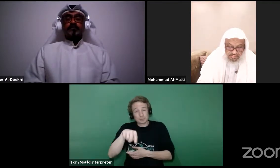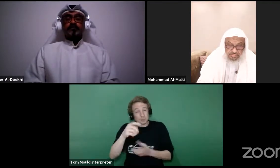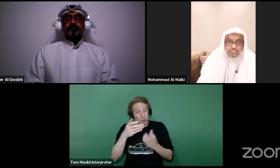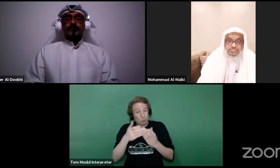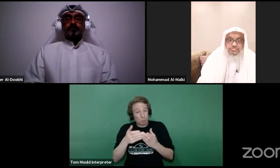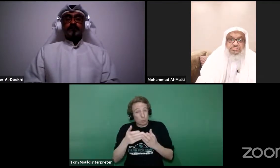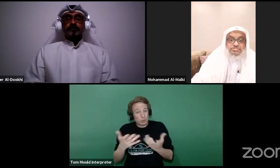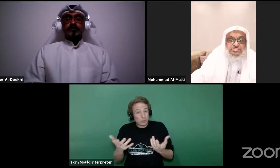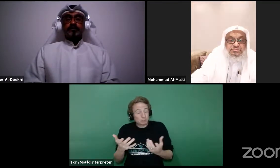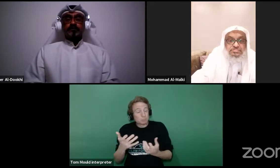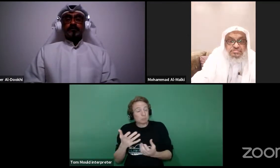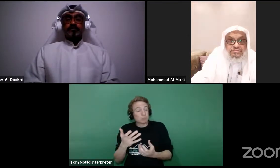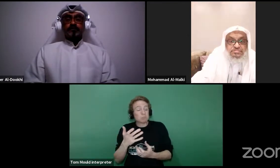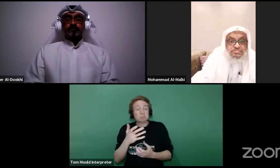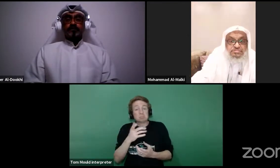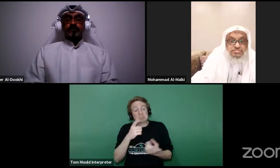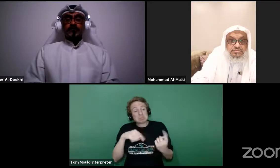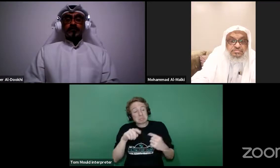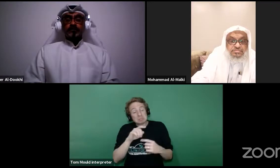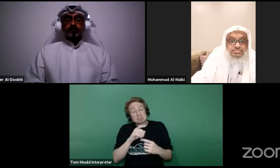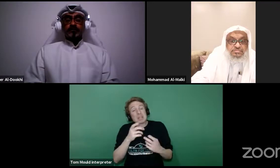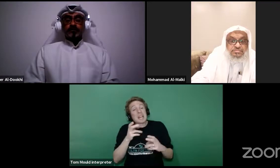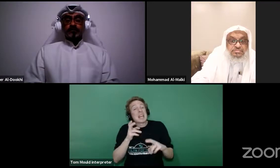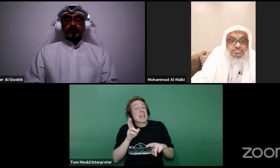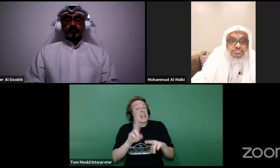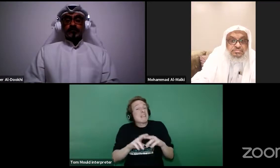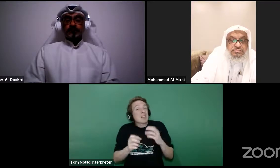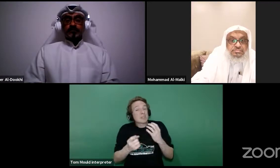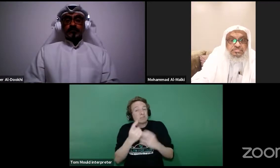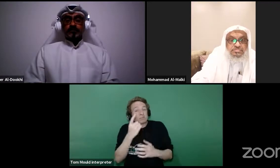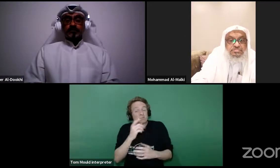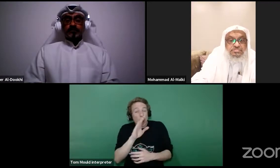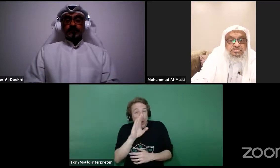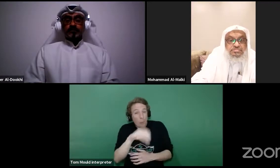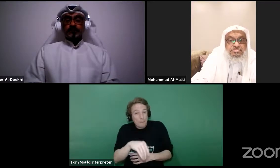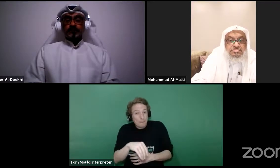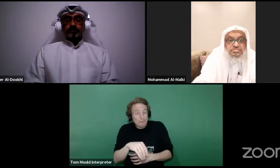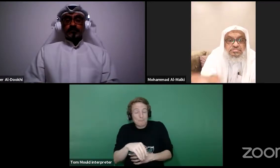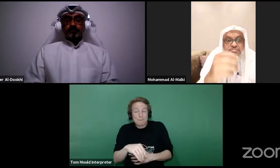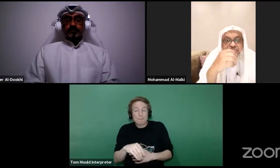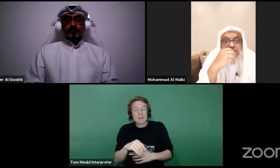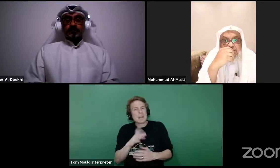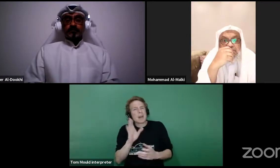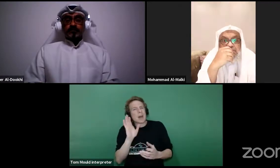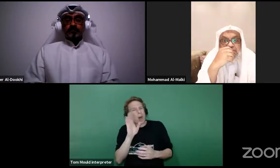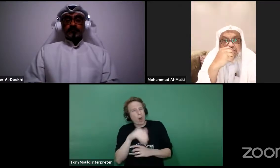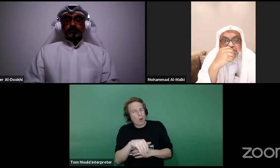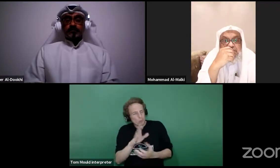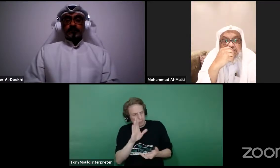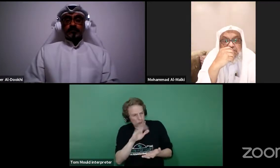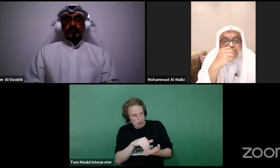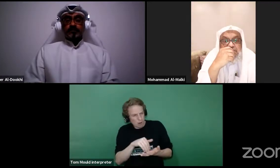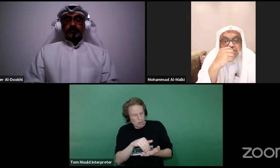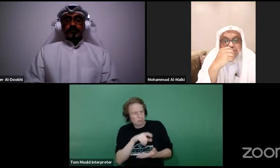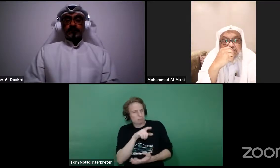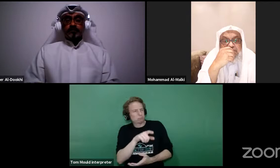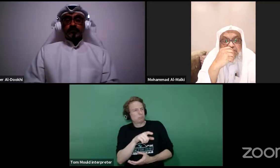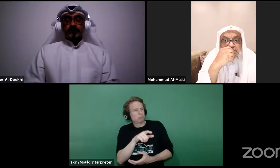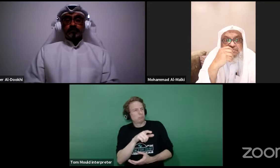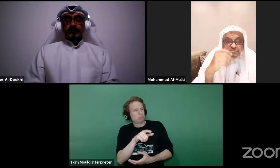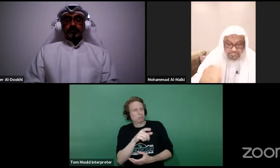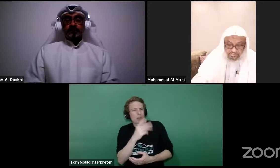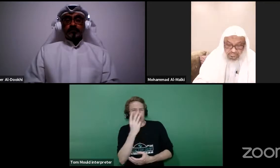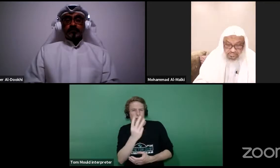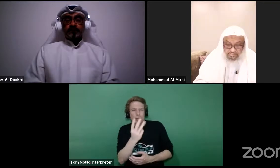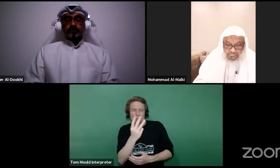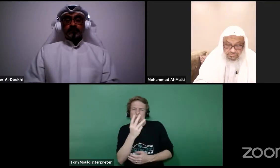home, that they were to find 3 big camels, heavily boned and with lots of fat, meaning that they were